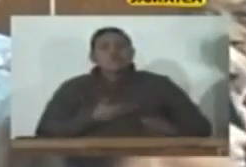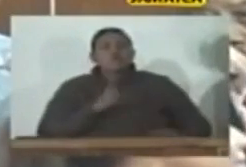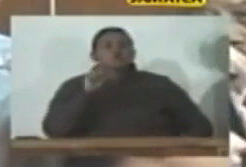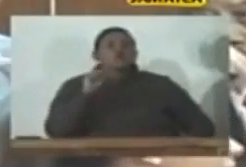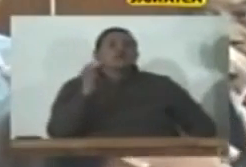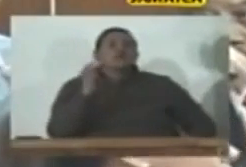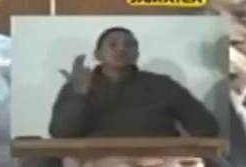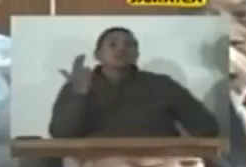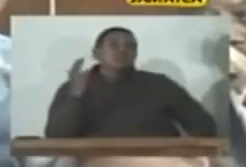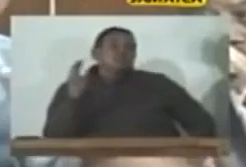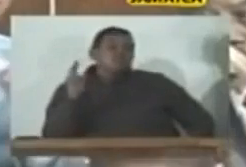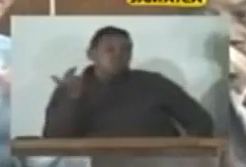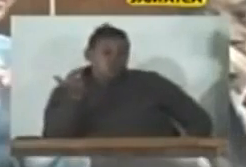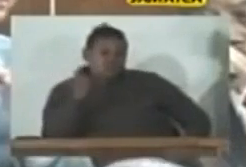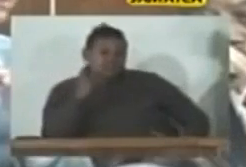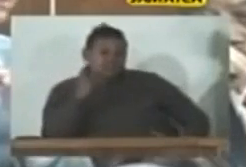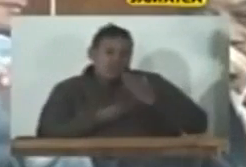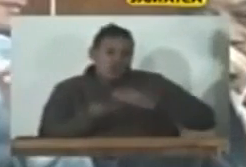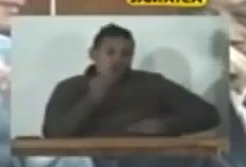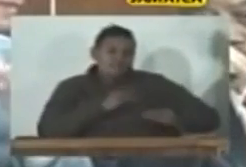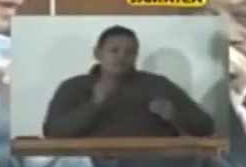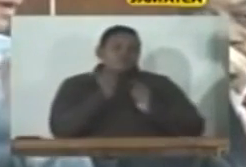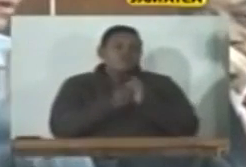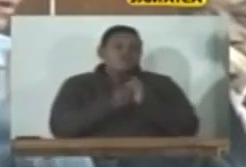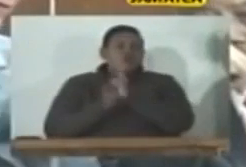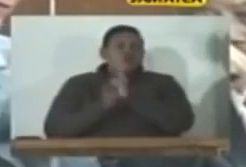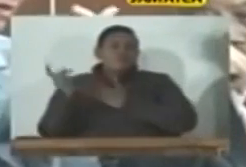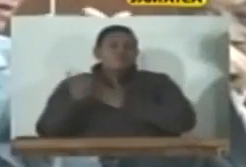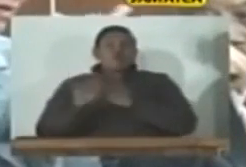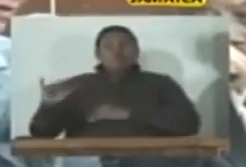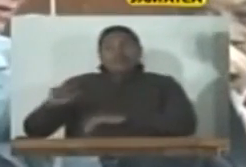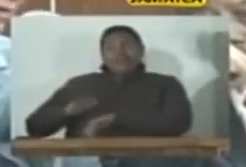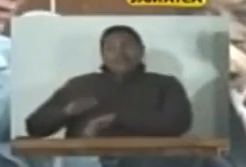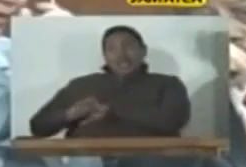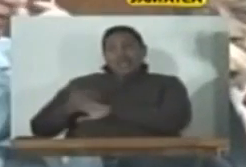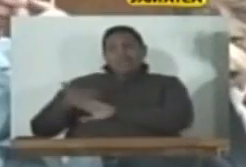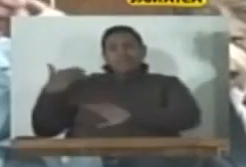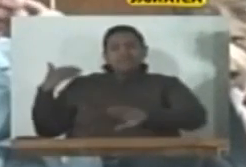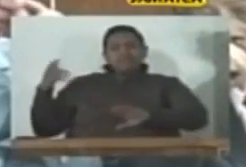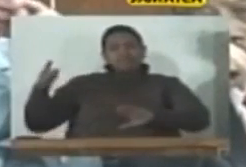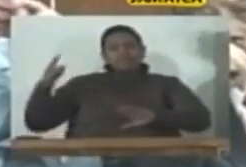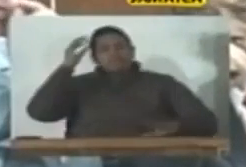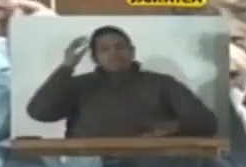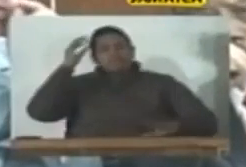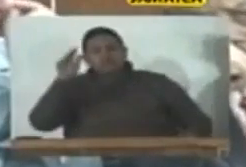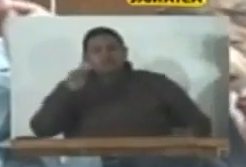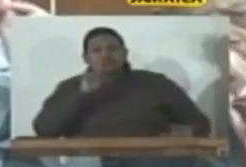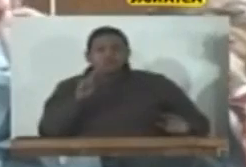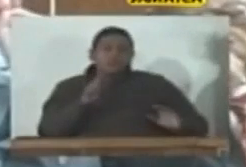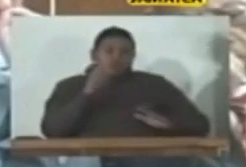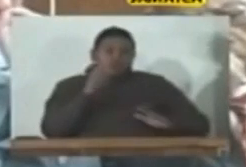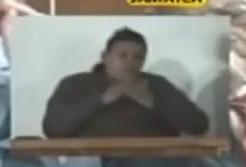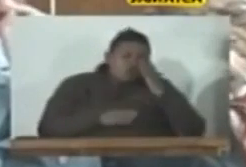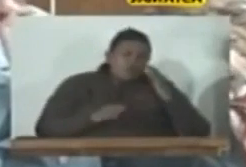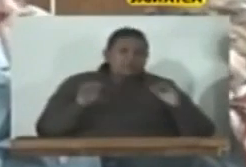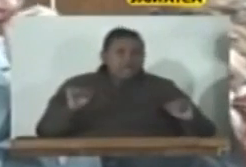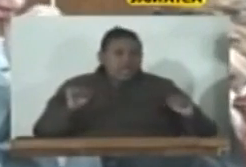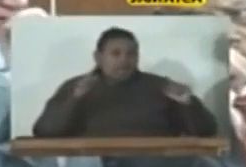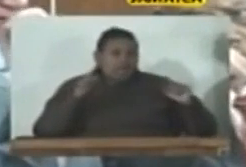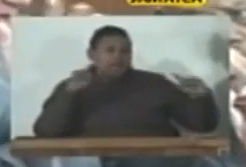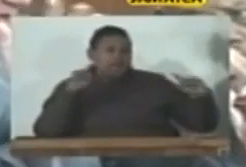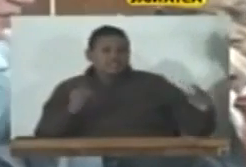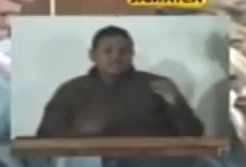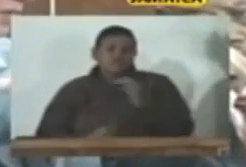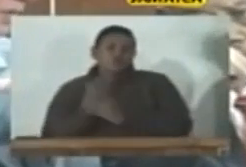the time, those were considered modest and achievable growth targets. However, over the past